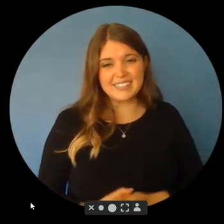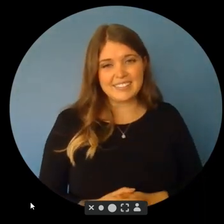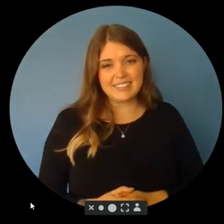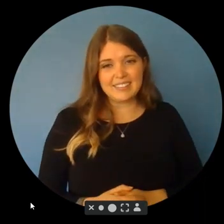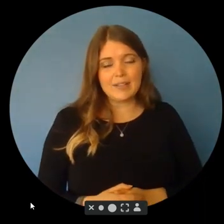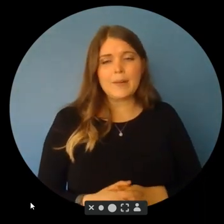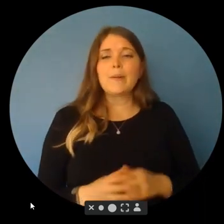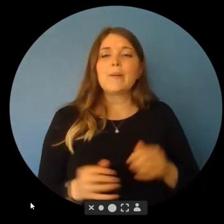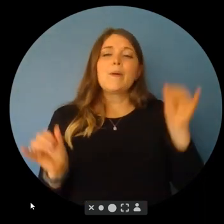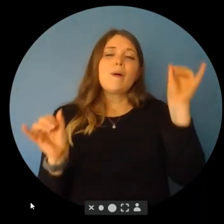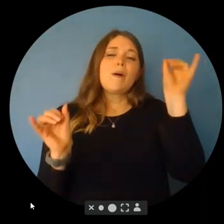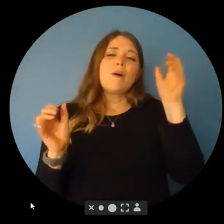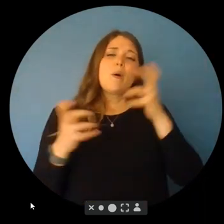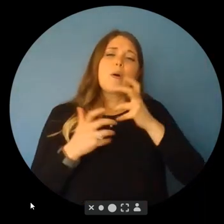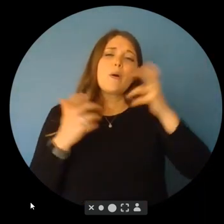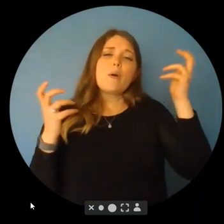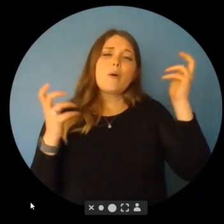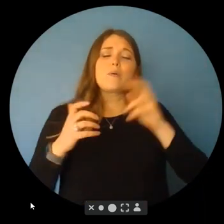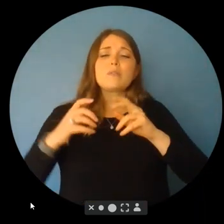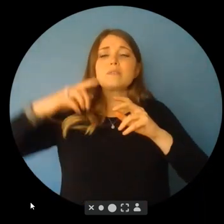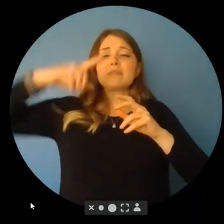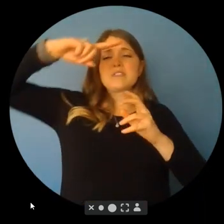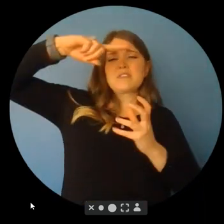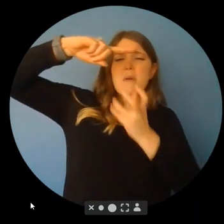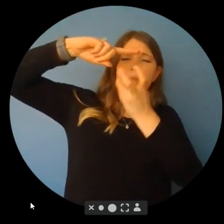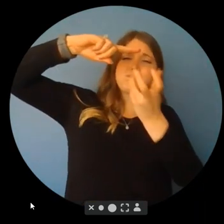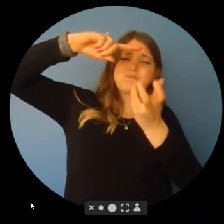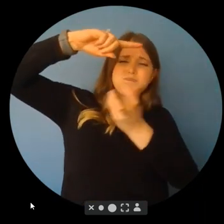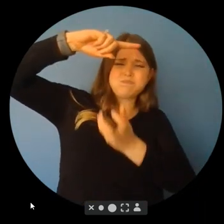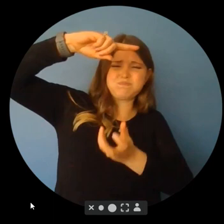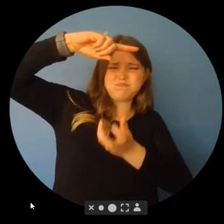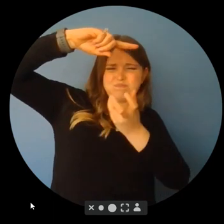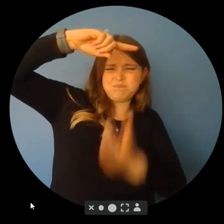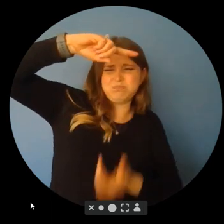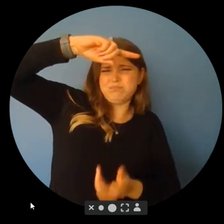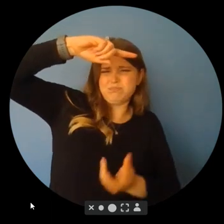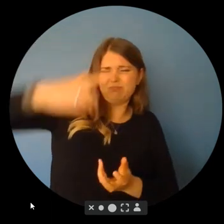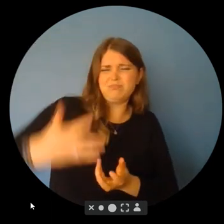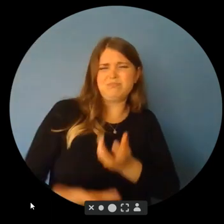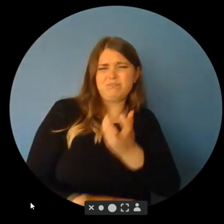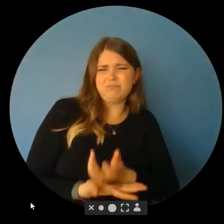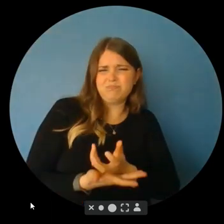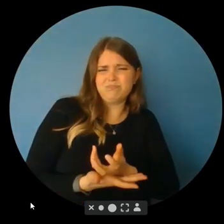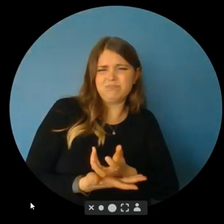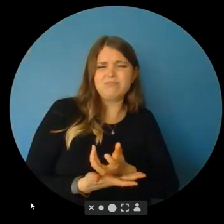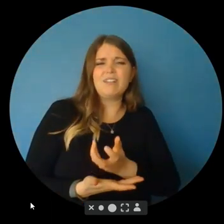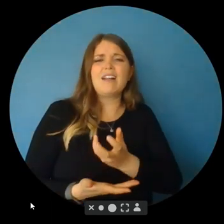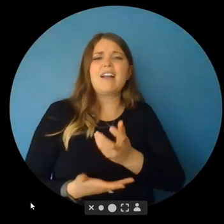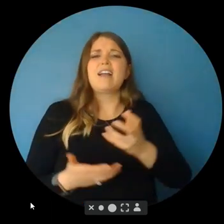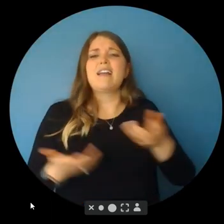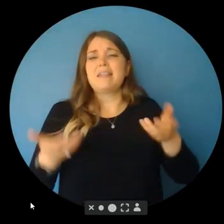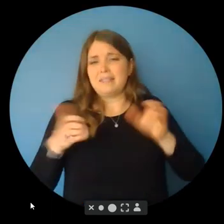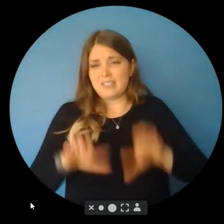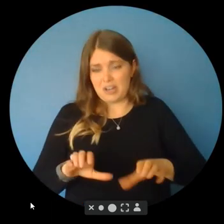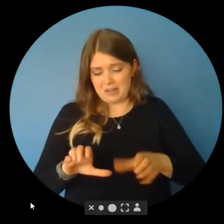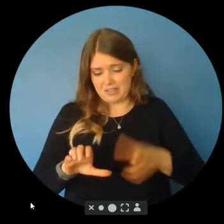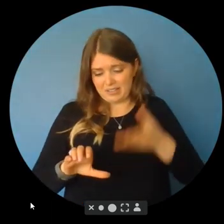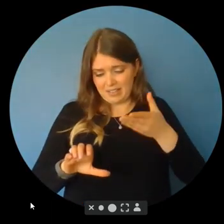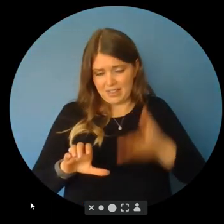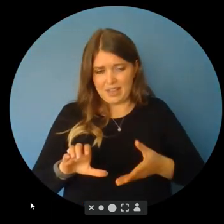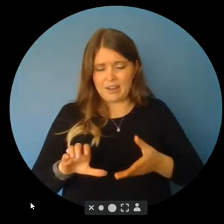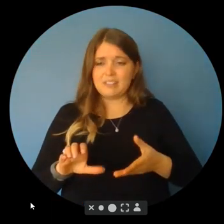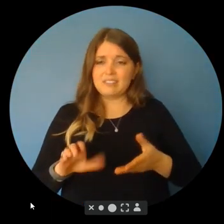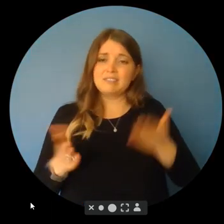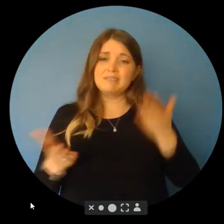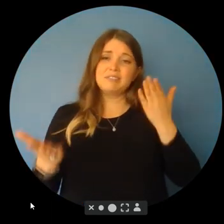Yeah. Oh, you'll come down from the lurch with an unpleasant bump, and the chances are then that you'll